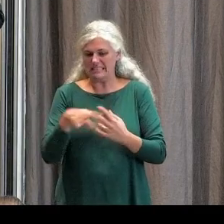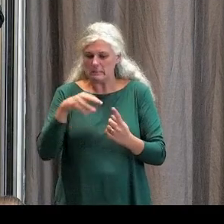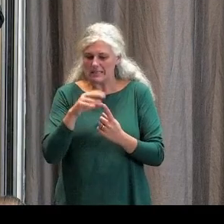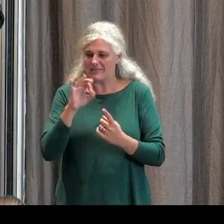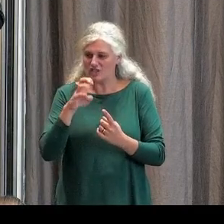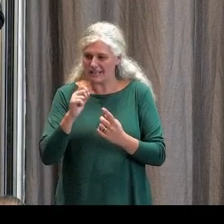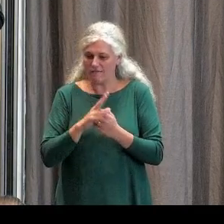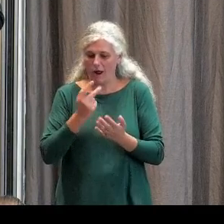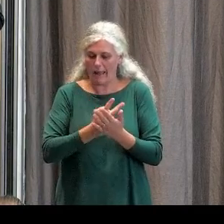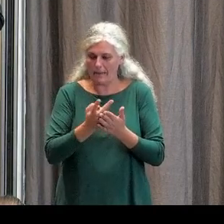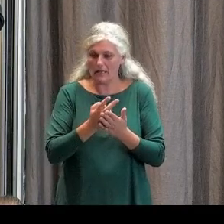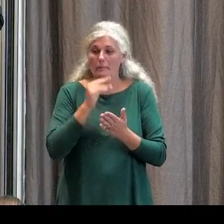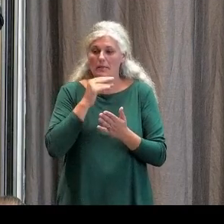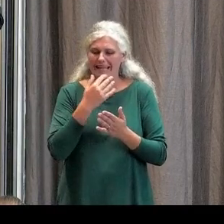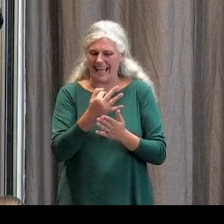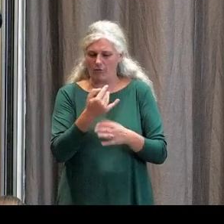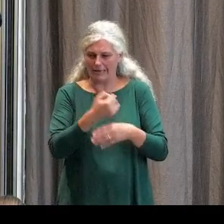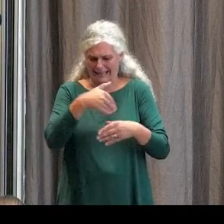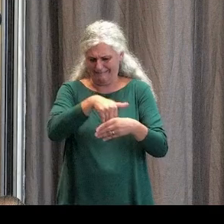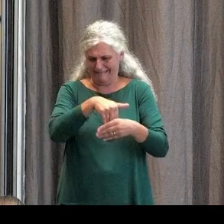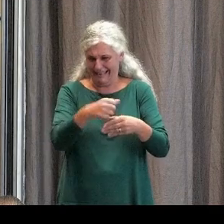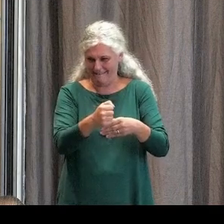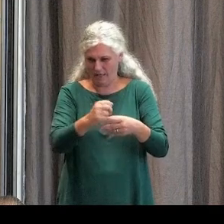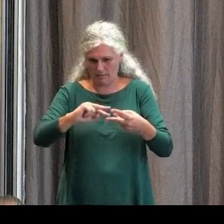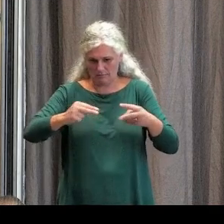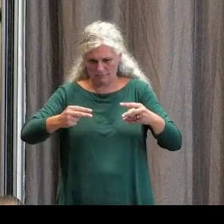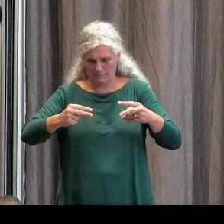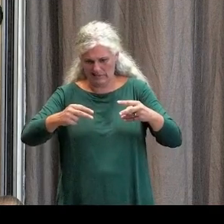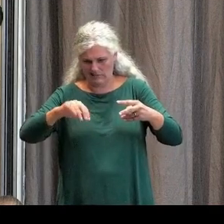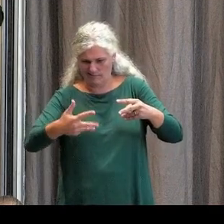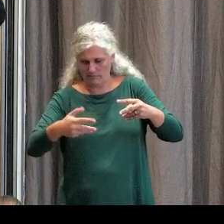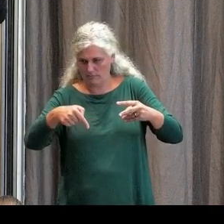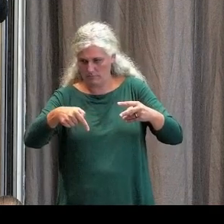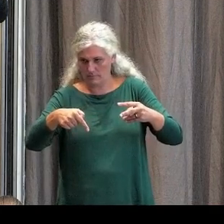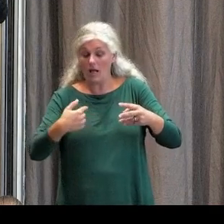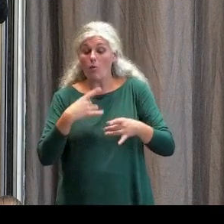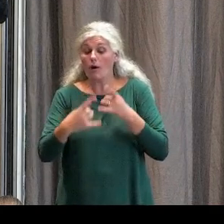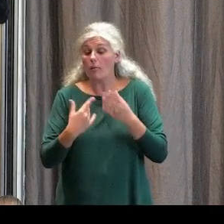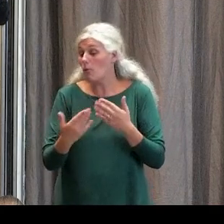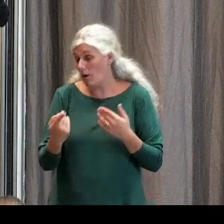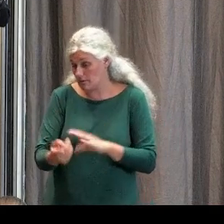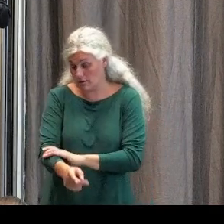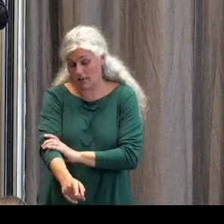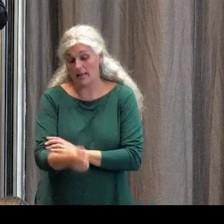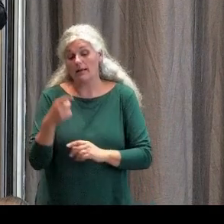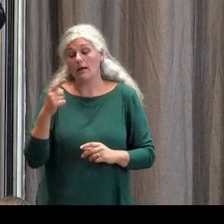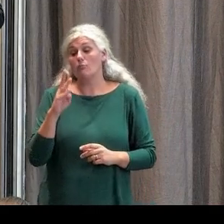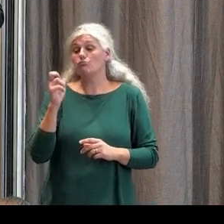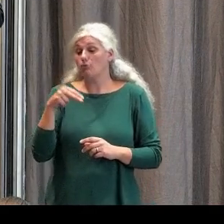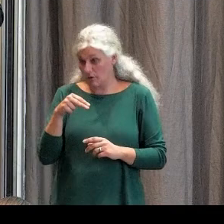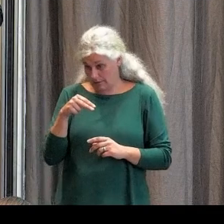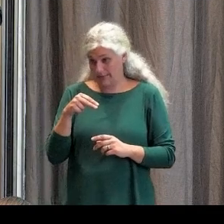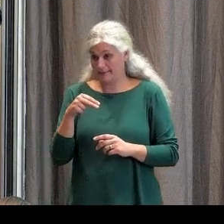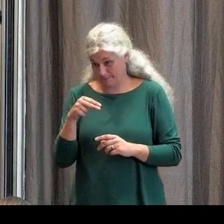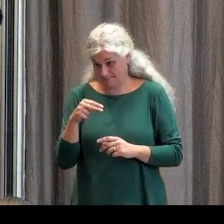gene for epilepsy, that means there's an error somewhere in the gene. And what happens is that the protein that is